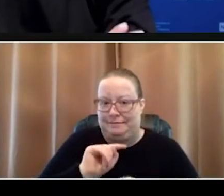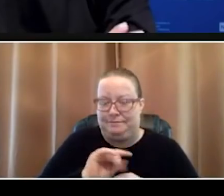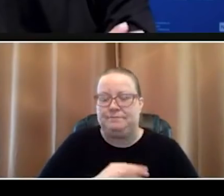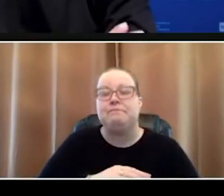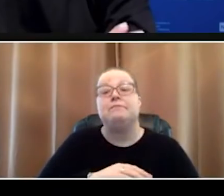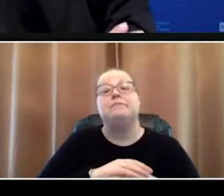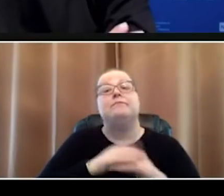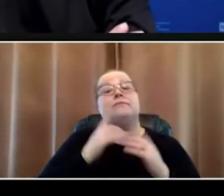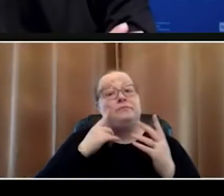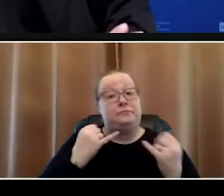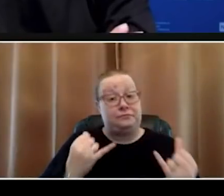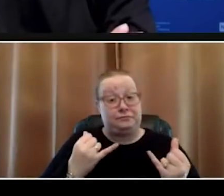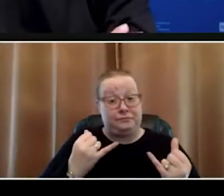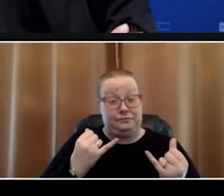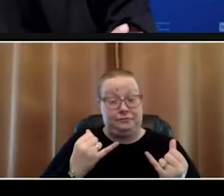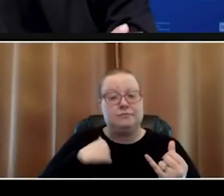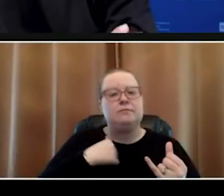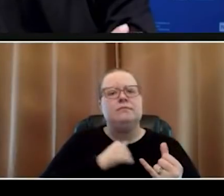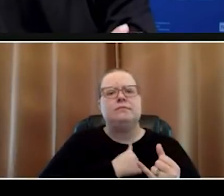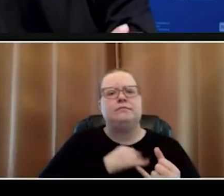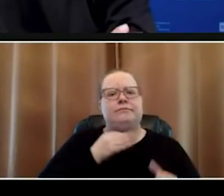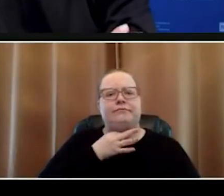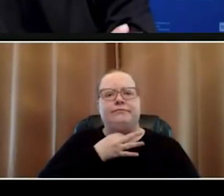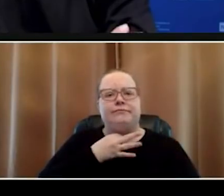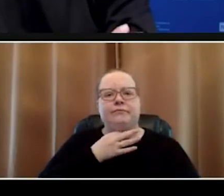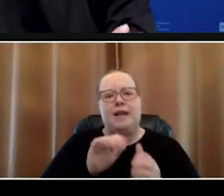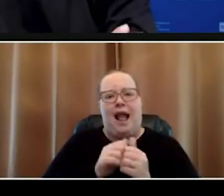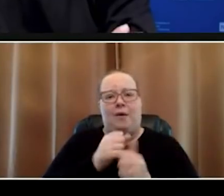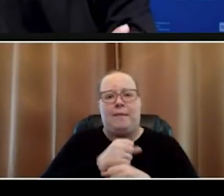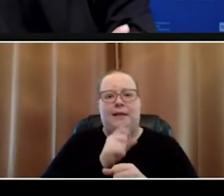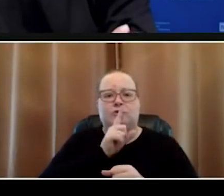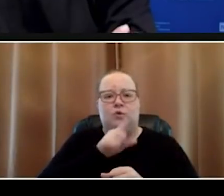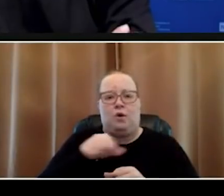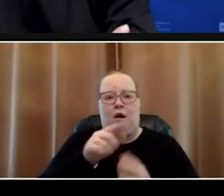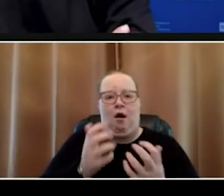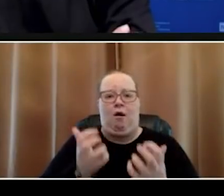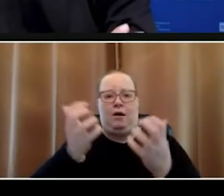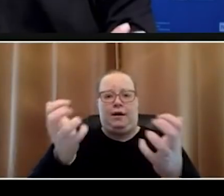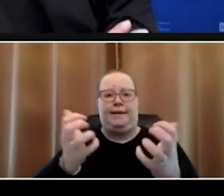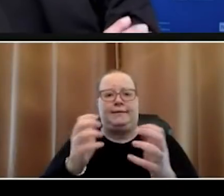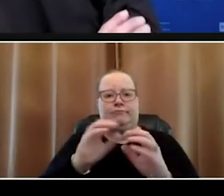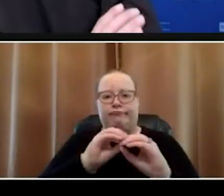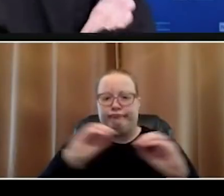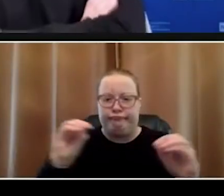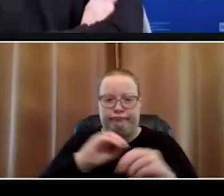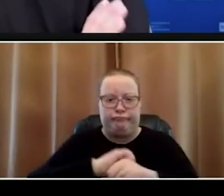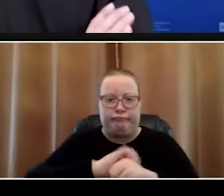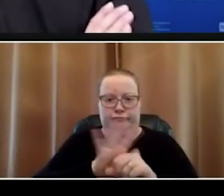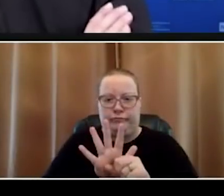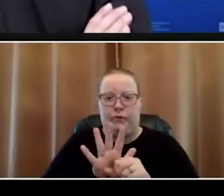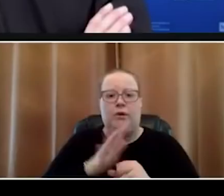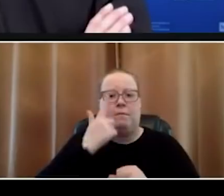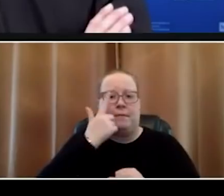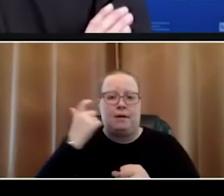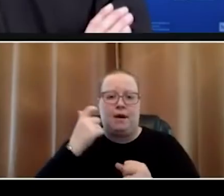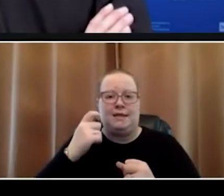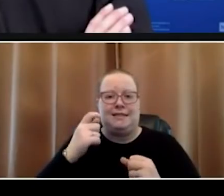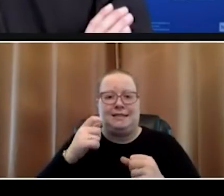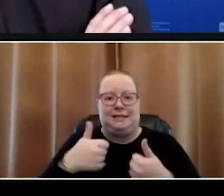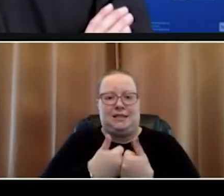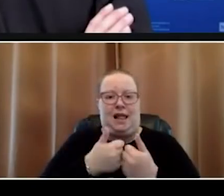We want to know how we ensure audiences are COVID-free with the challenging intersection of privacy